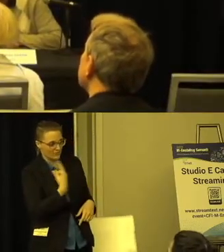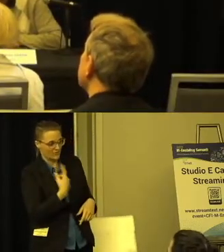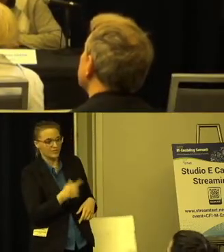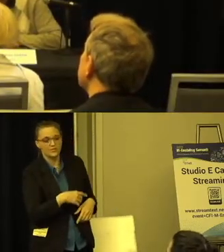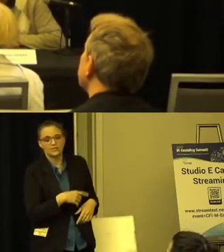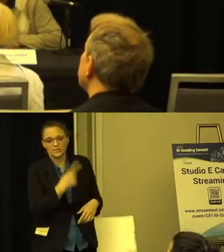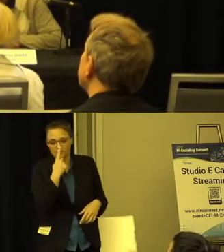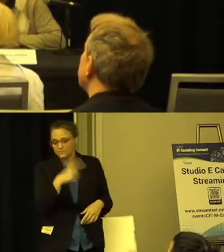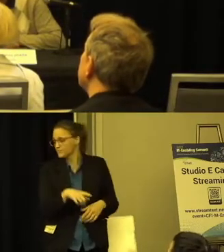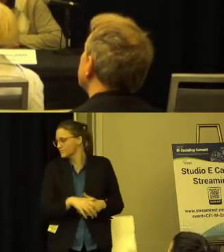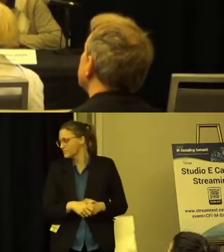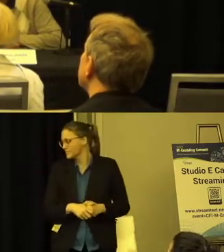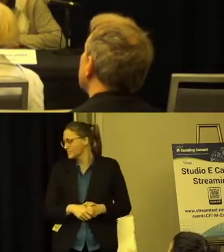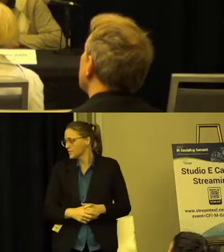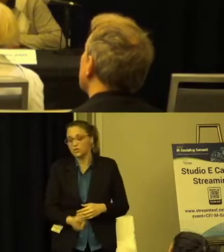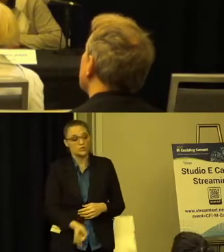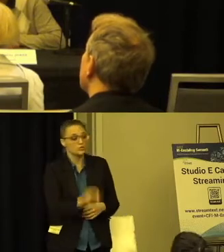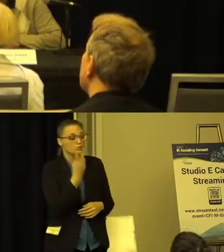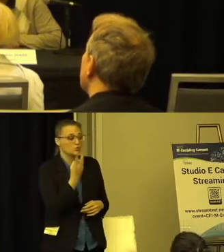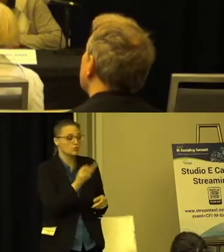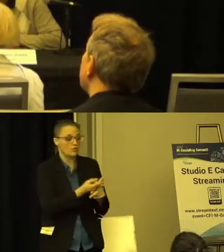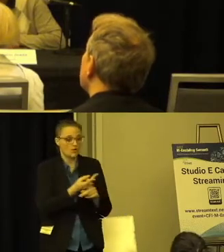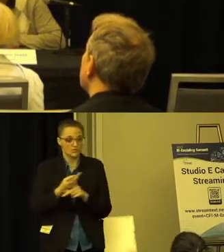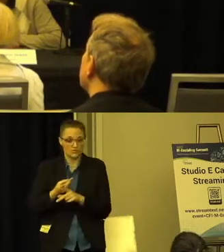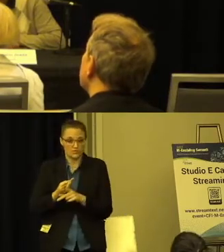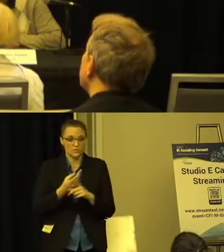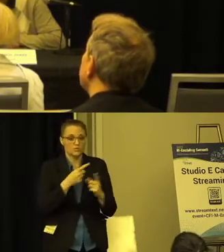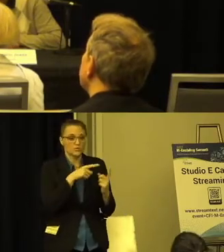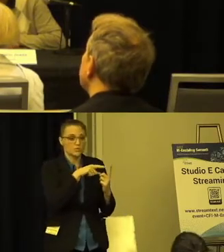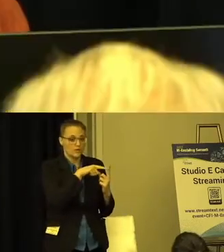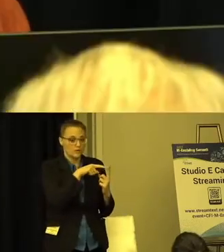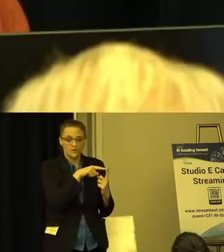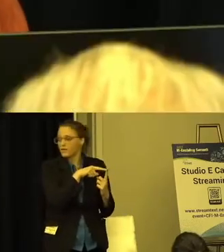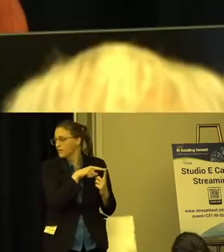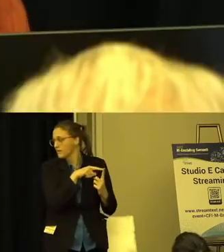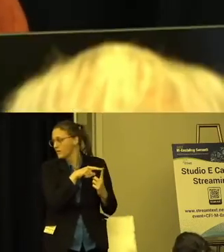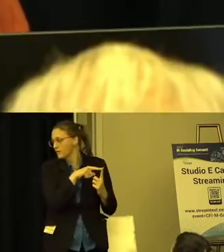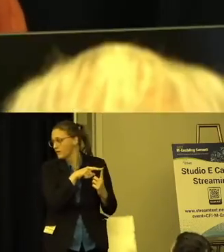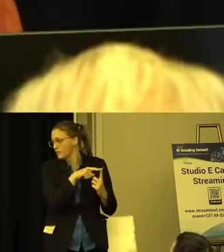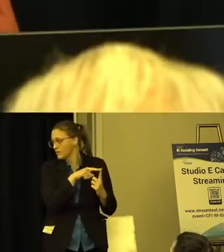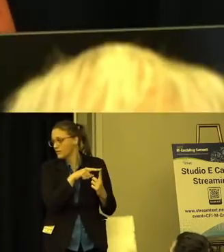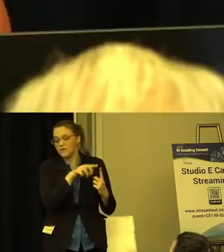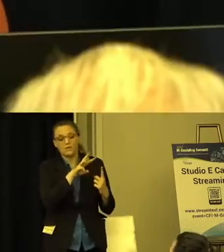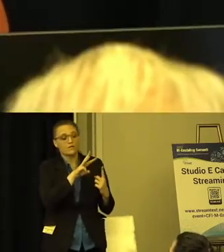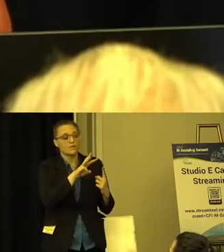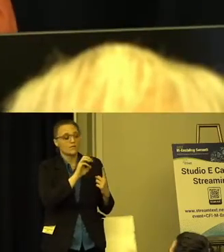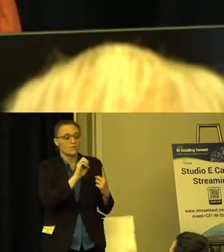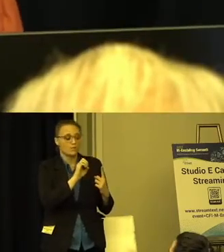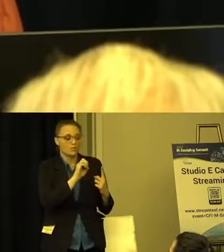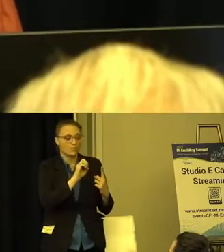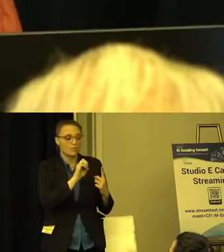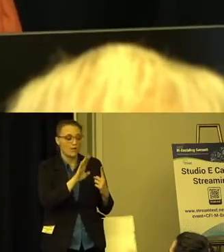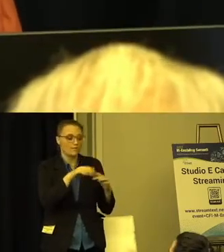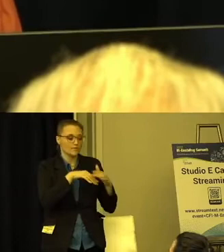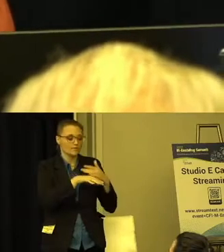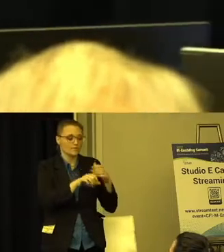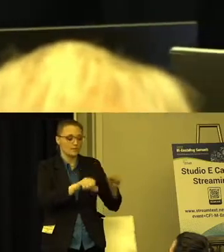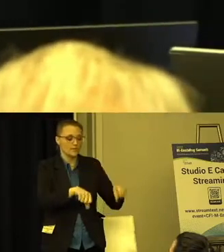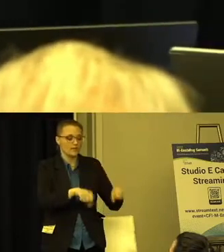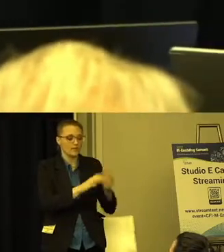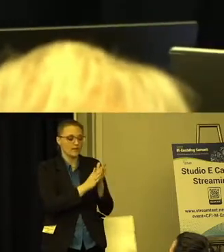add two cautions in a way. One is that at the Web Accessibility Initiative at